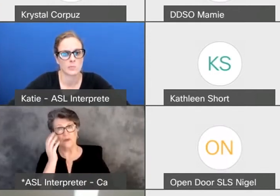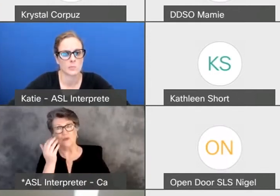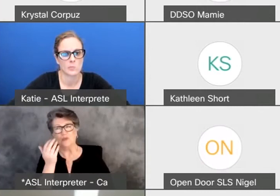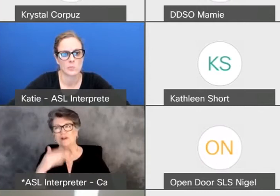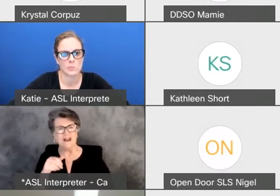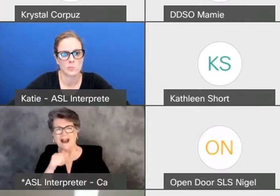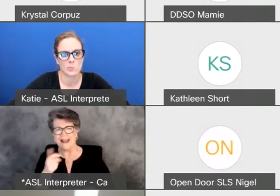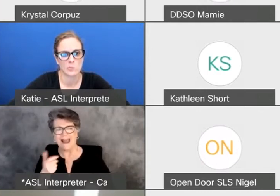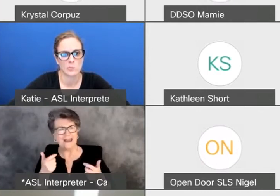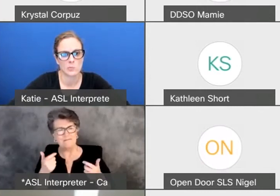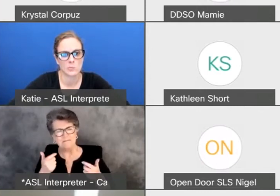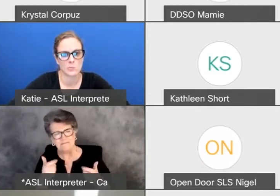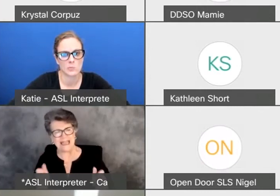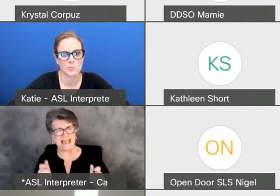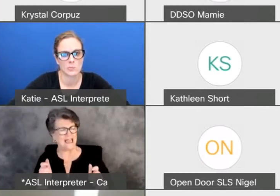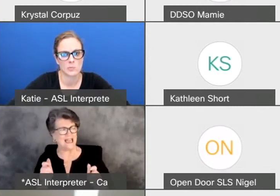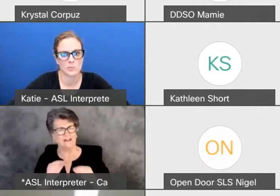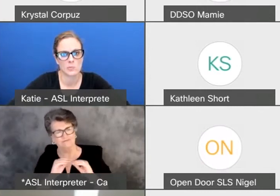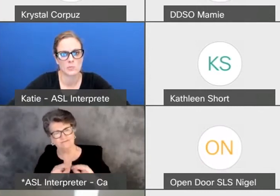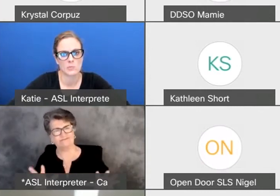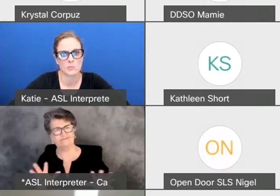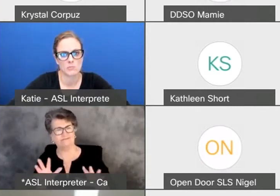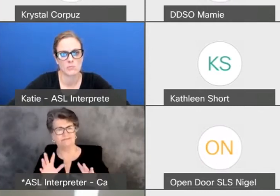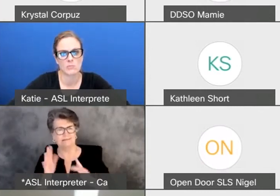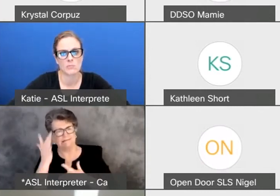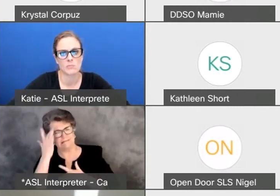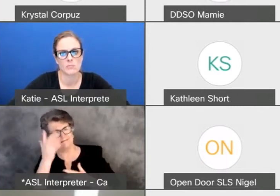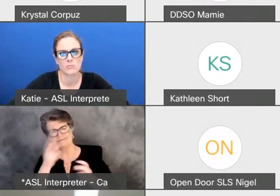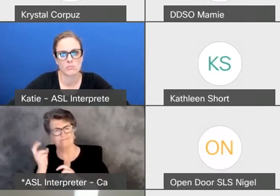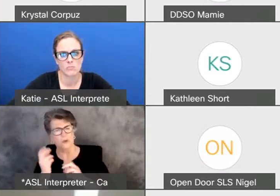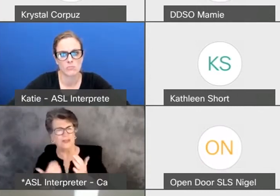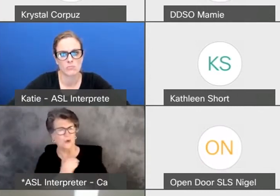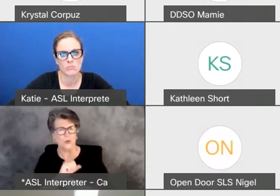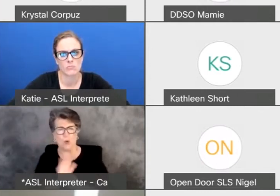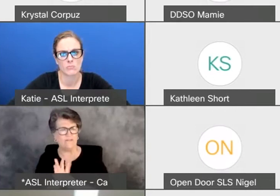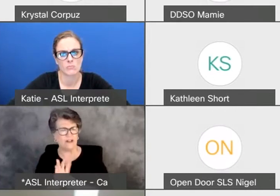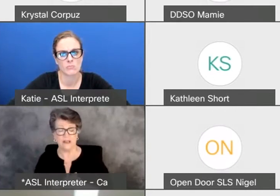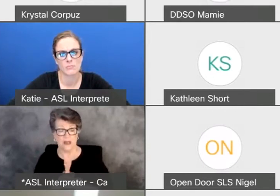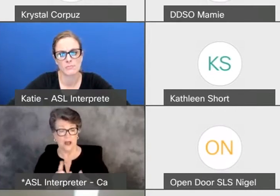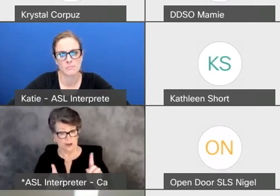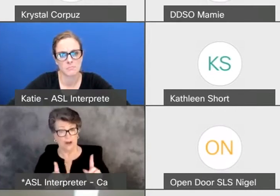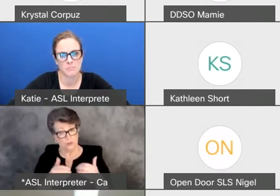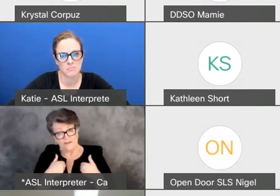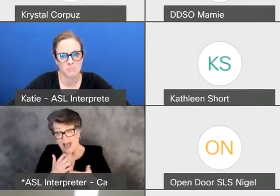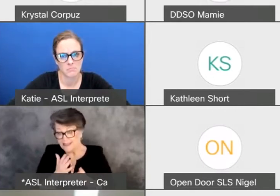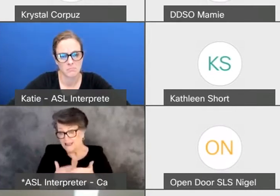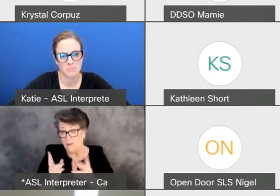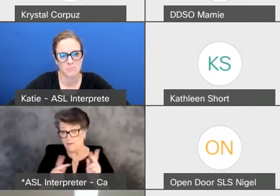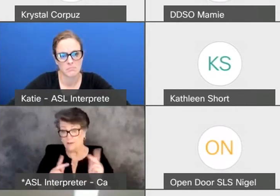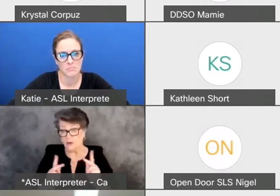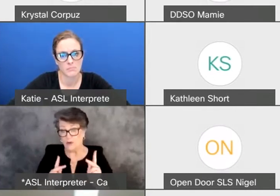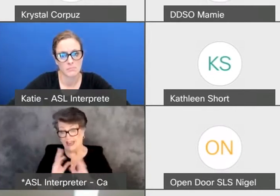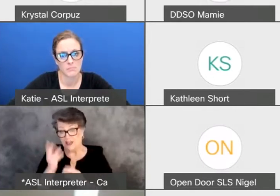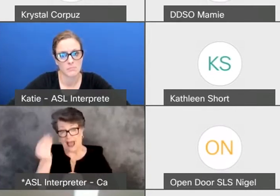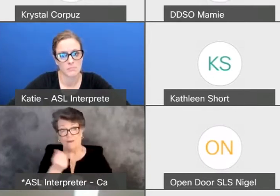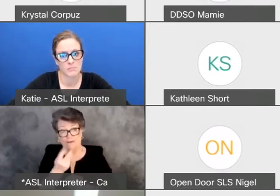had major symptoms and things related to new COVID outbreaks, but we have had some folks that have had to be gone for a